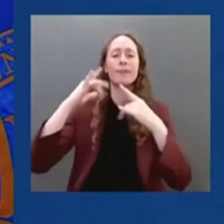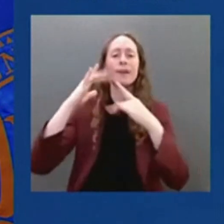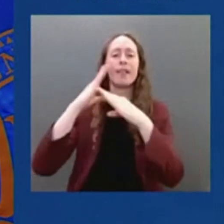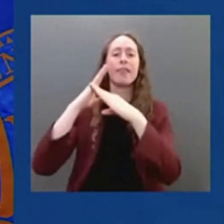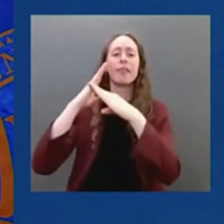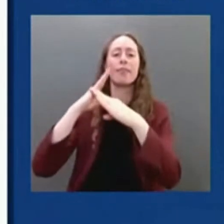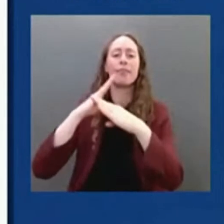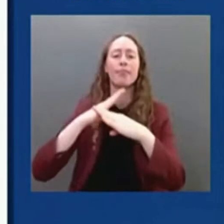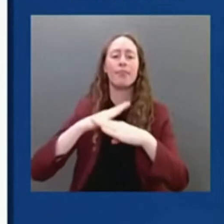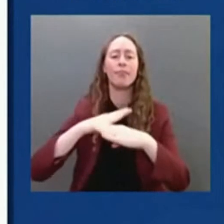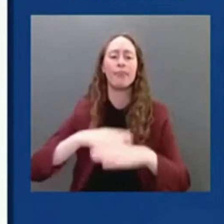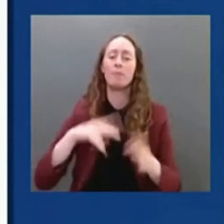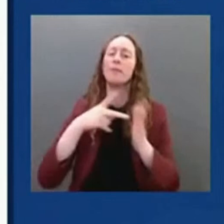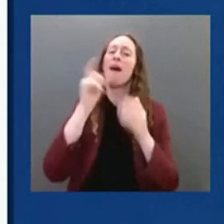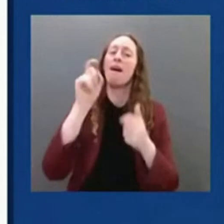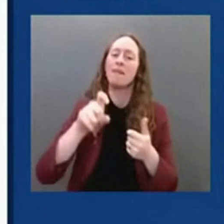slide.